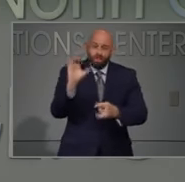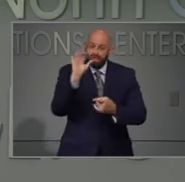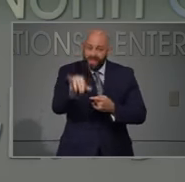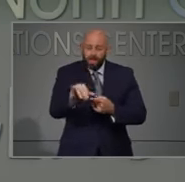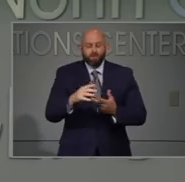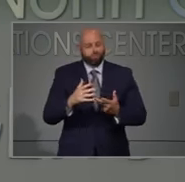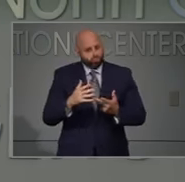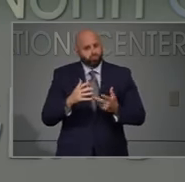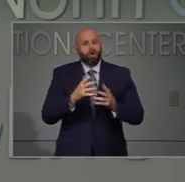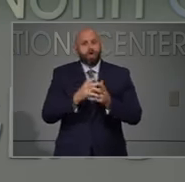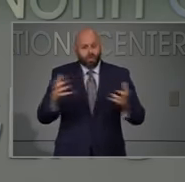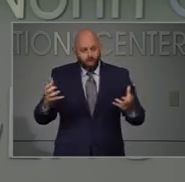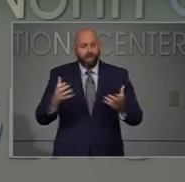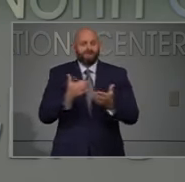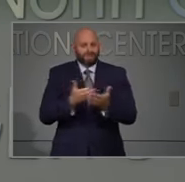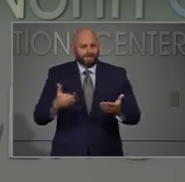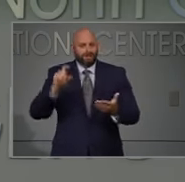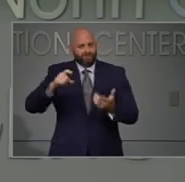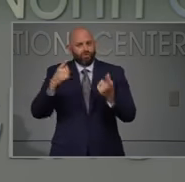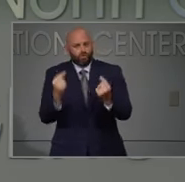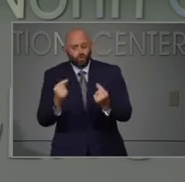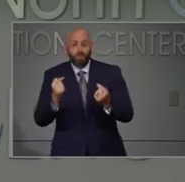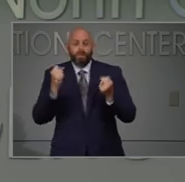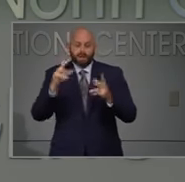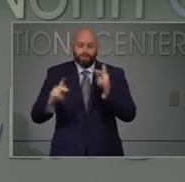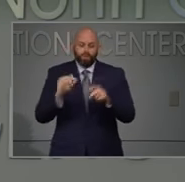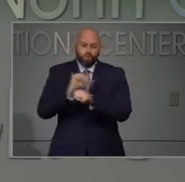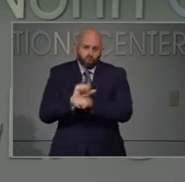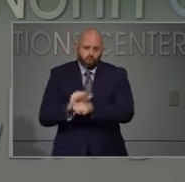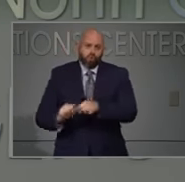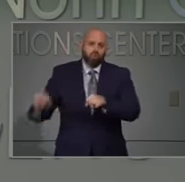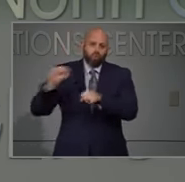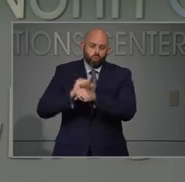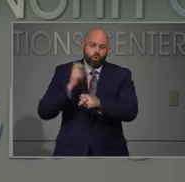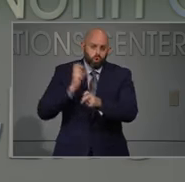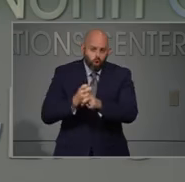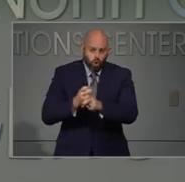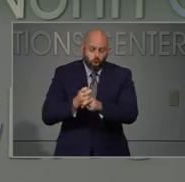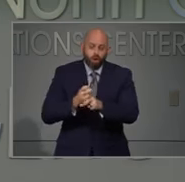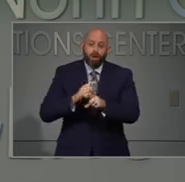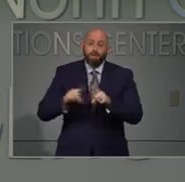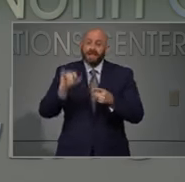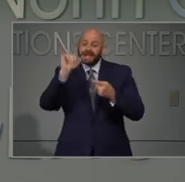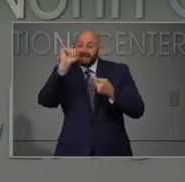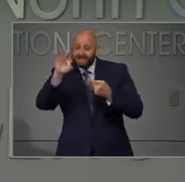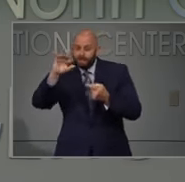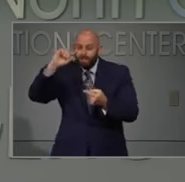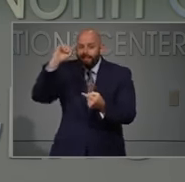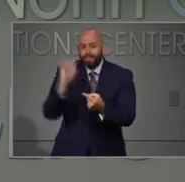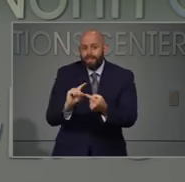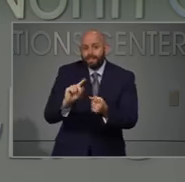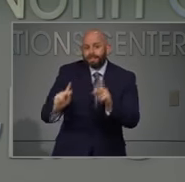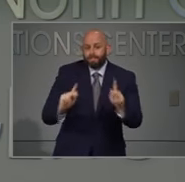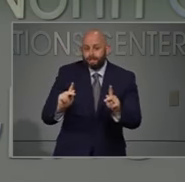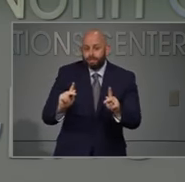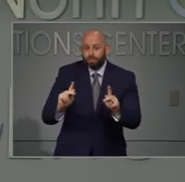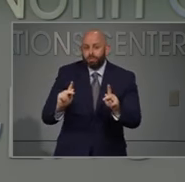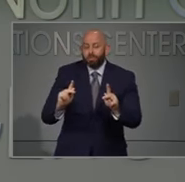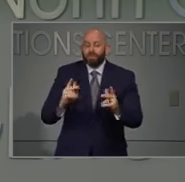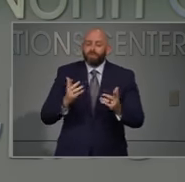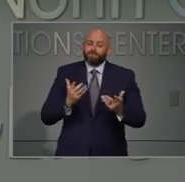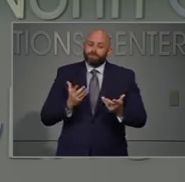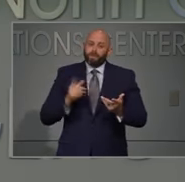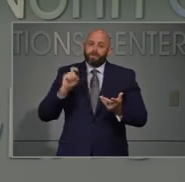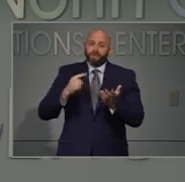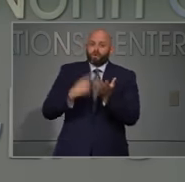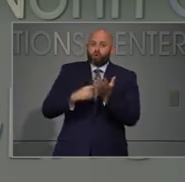it by a lot of people. But in order to be able to have a scaled down convention, we need to talk